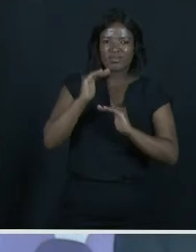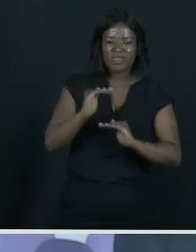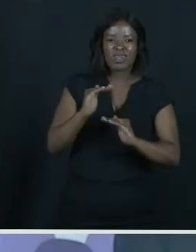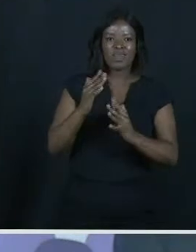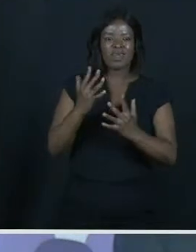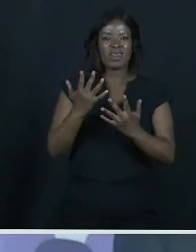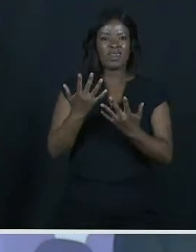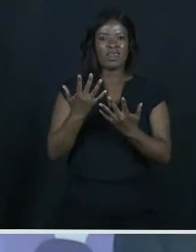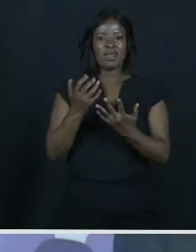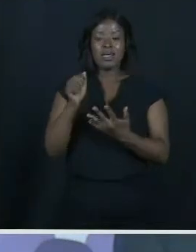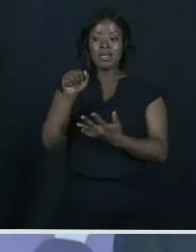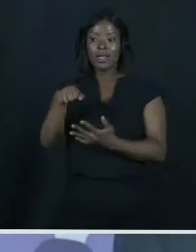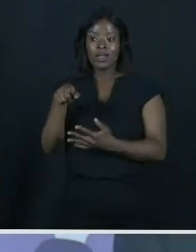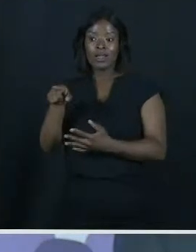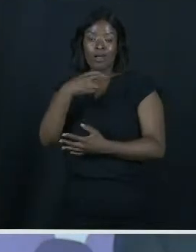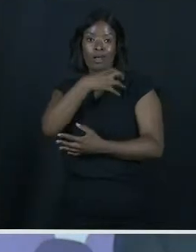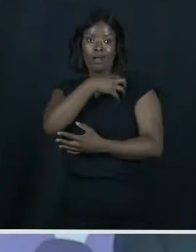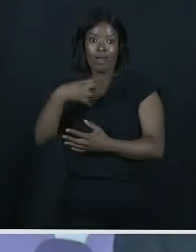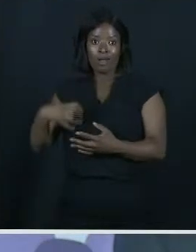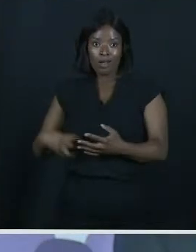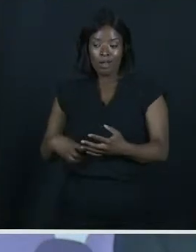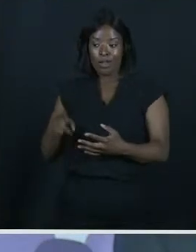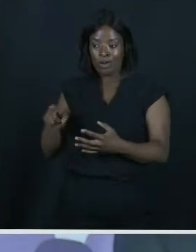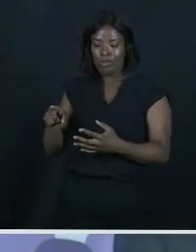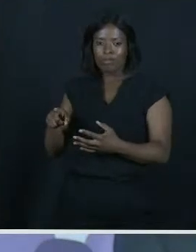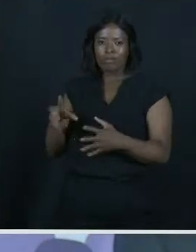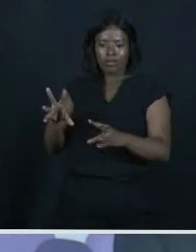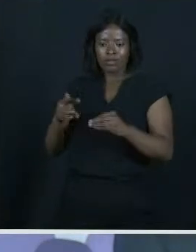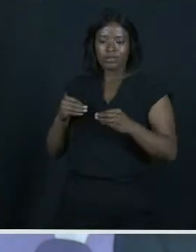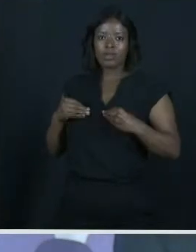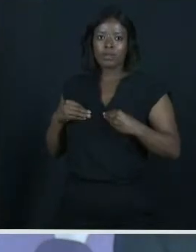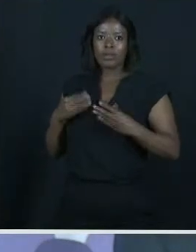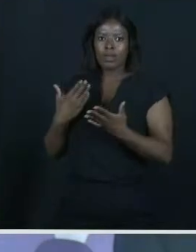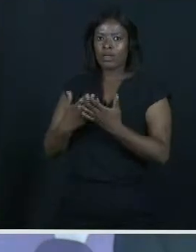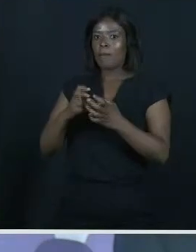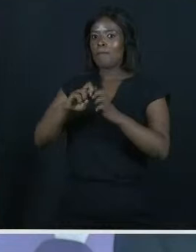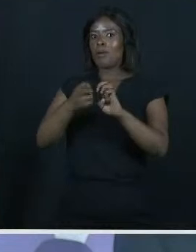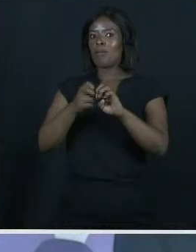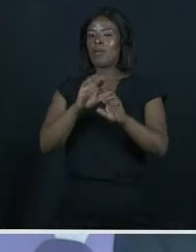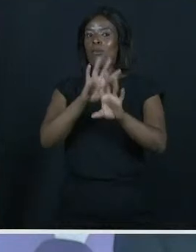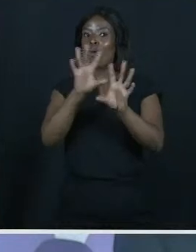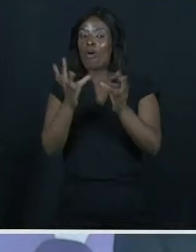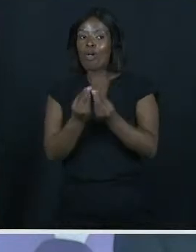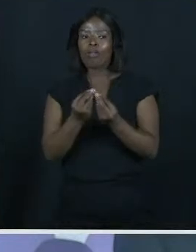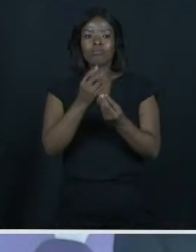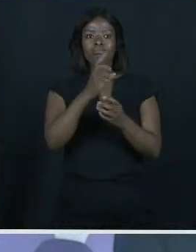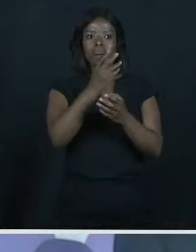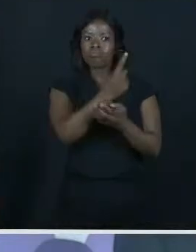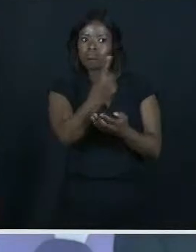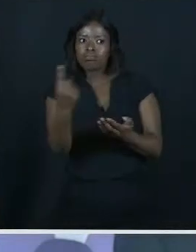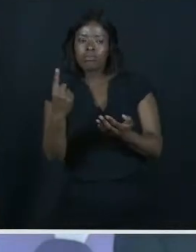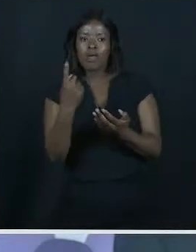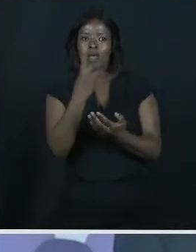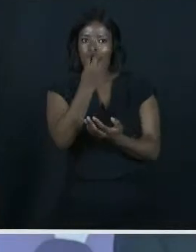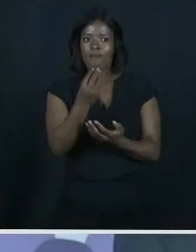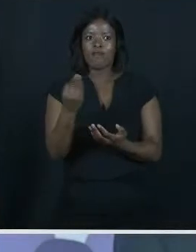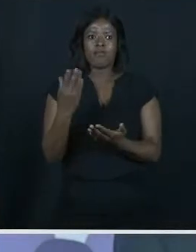that is willing to hold itself accountable for what it has delivered and what still requires